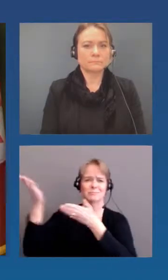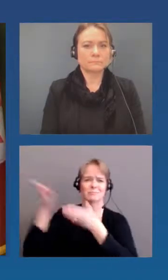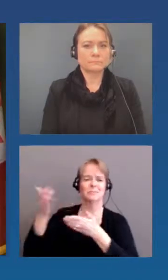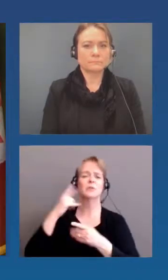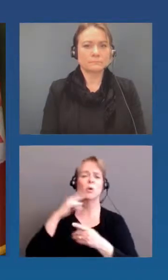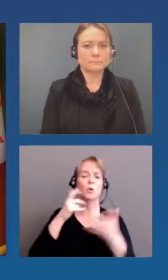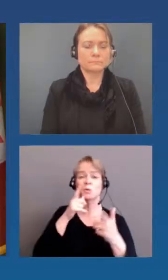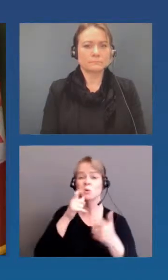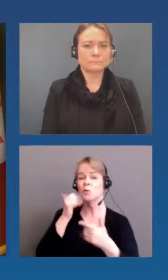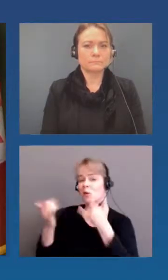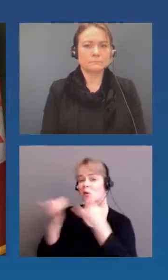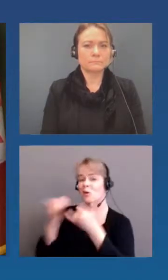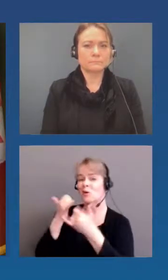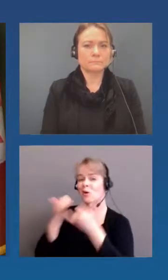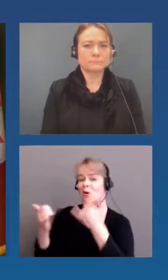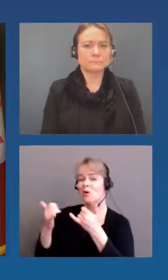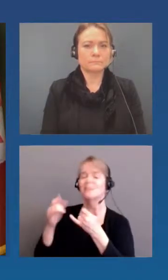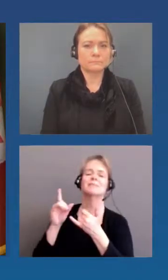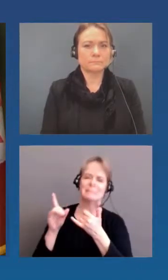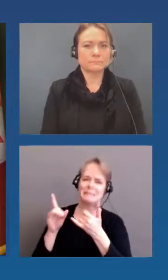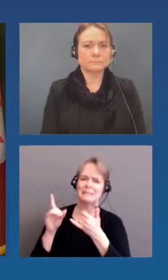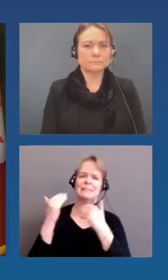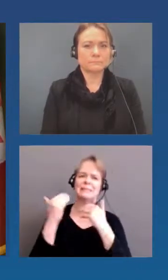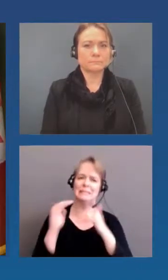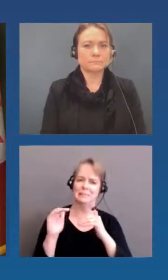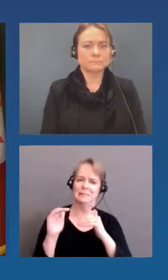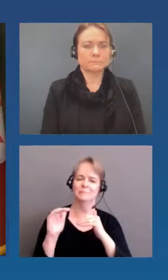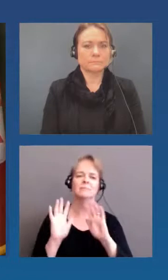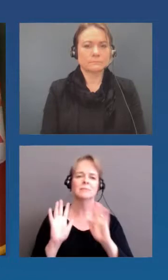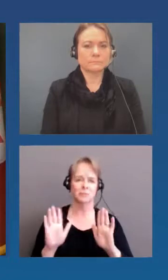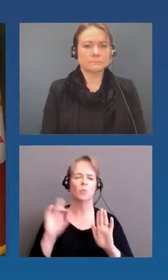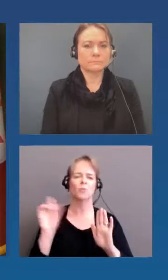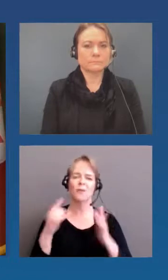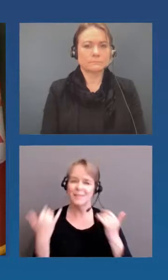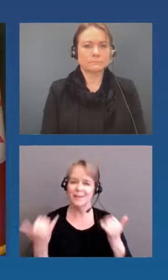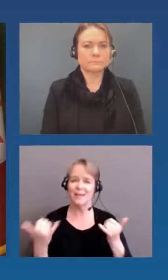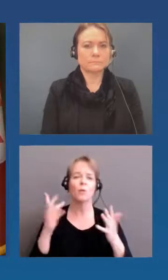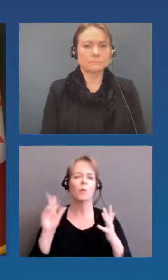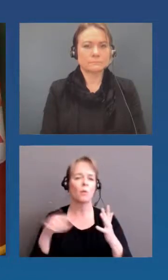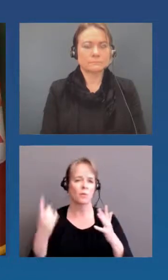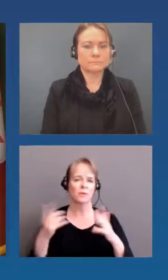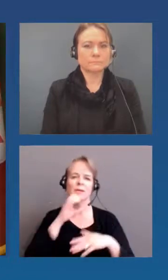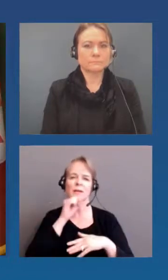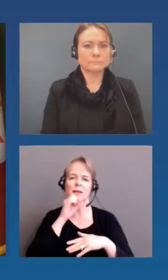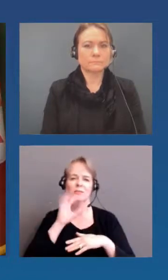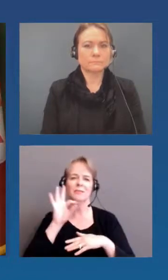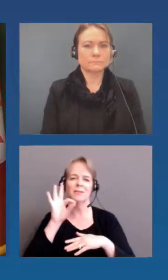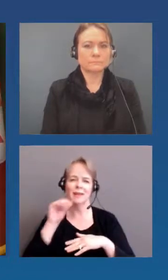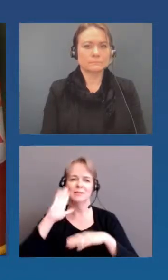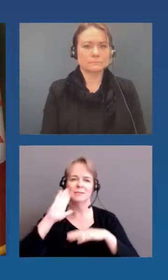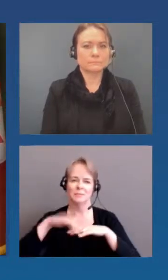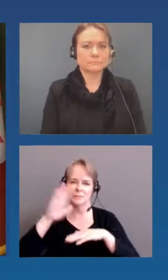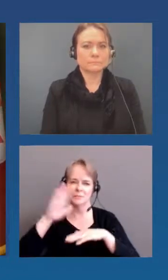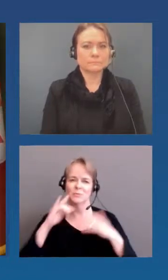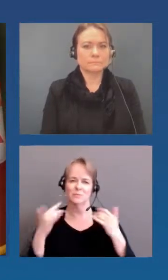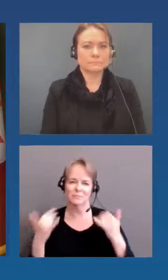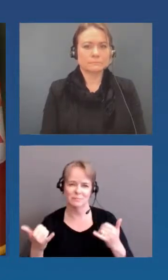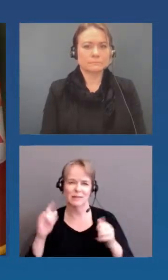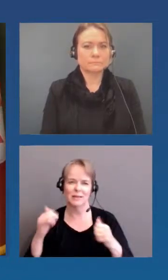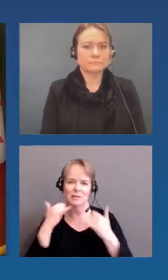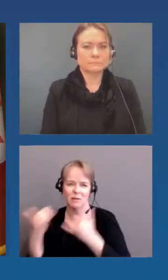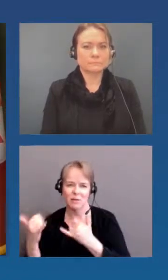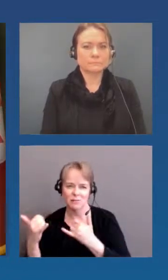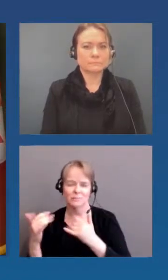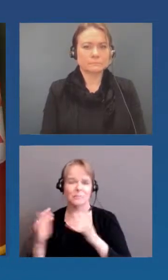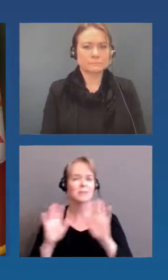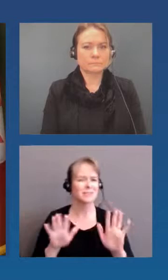line. So we are limiting our expansion to this age group at this time. I would like to remind residents that it might take some